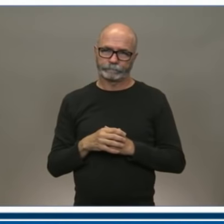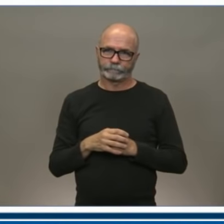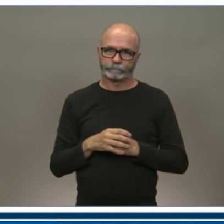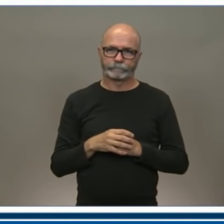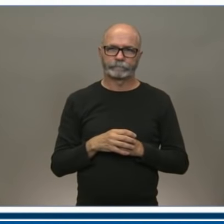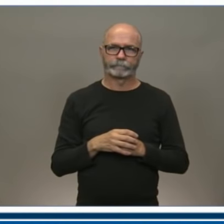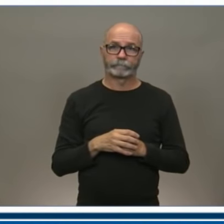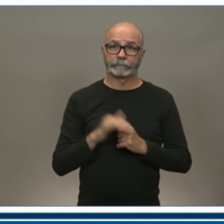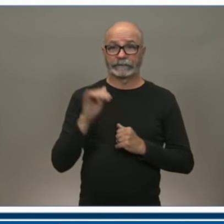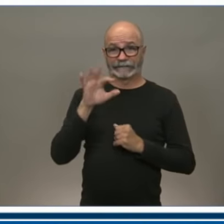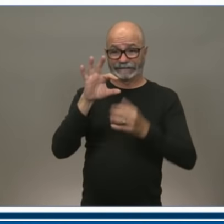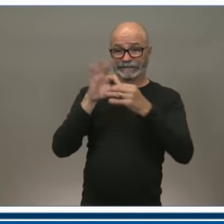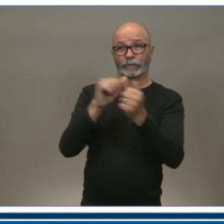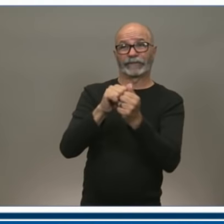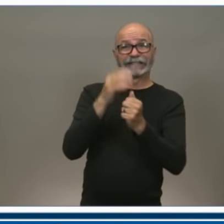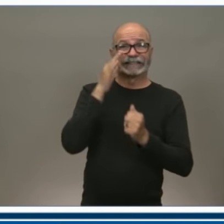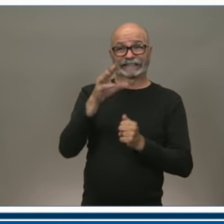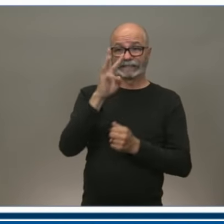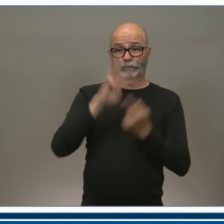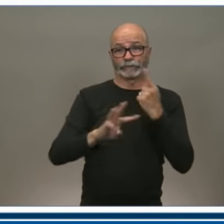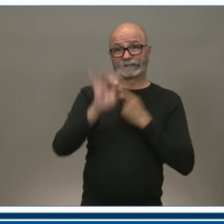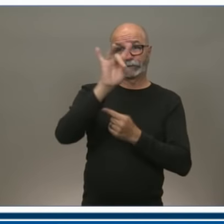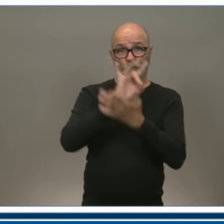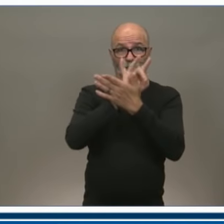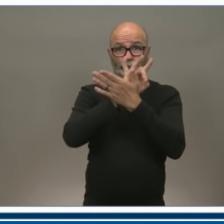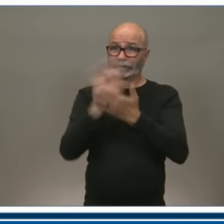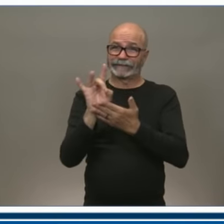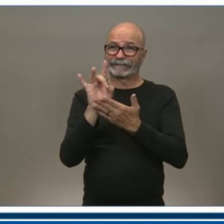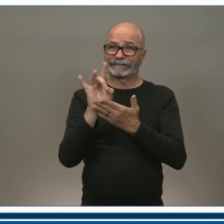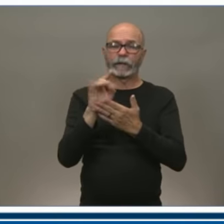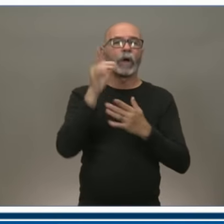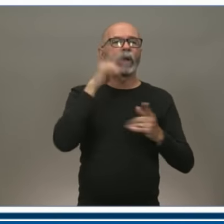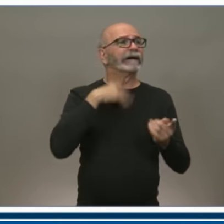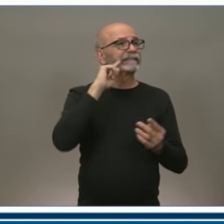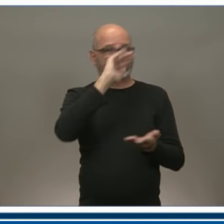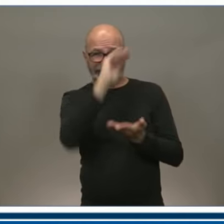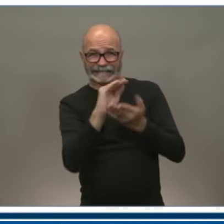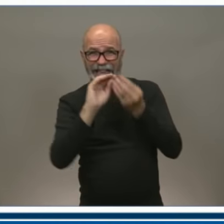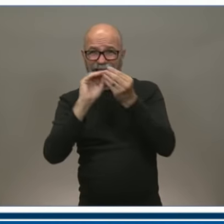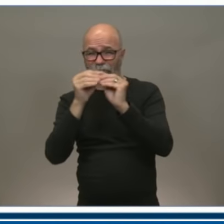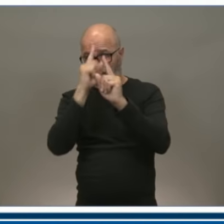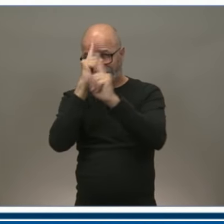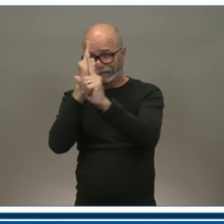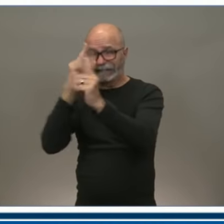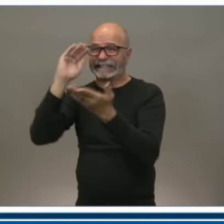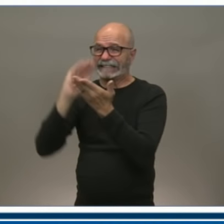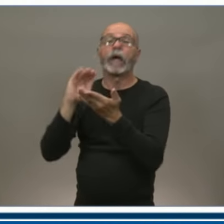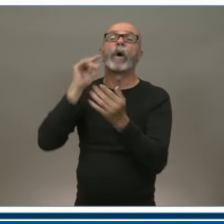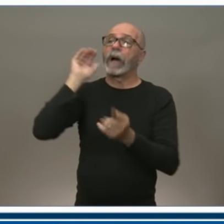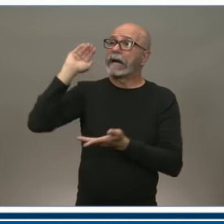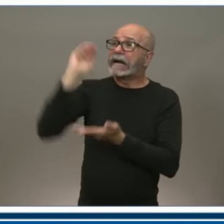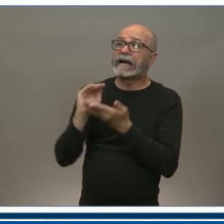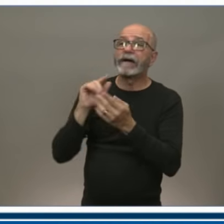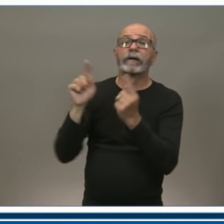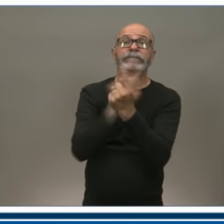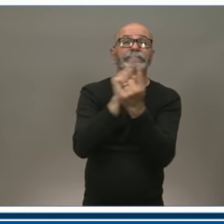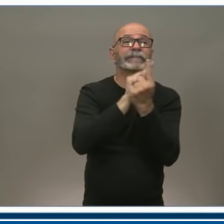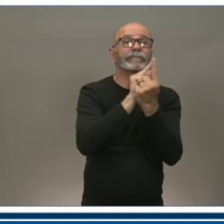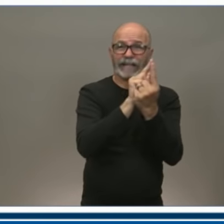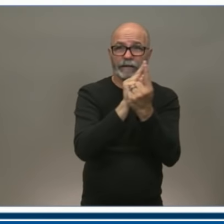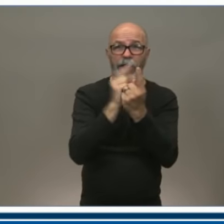next 6 to 8 weeks are basically Christmas season. What kind of messaging is public health putting out both to